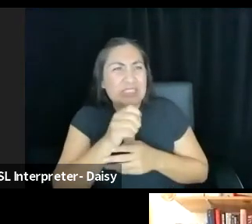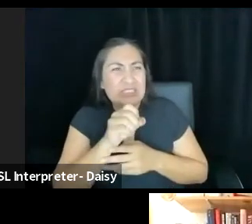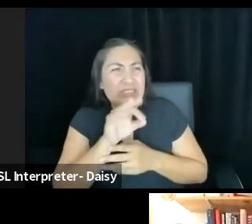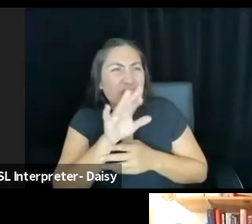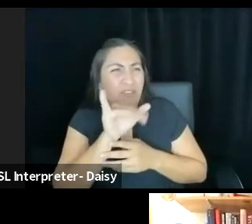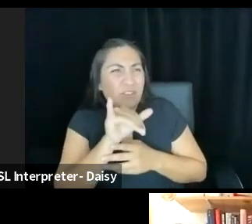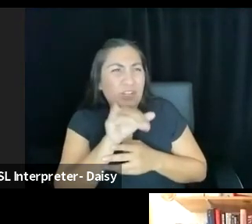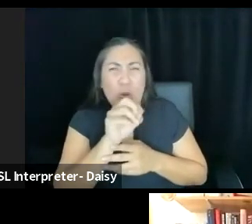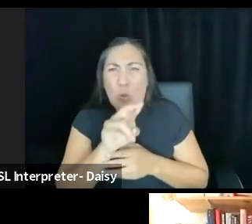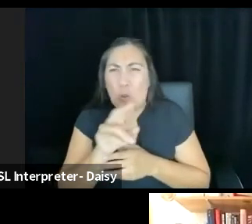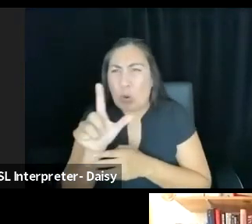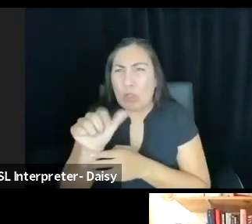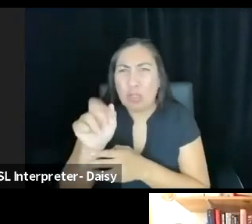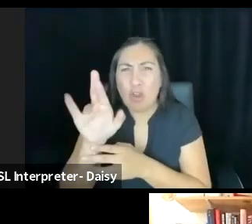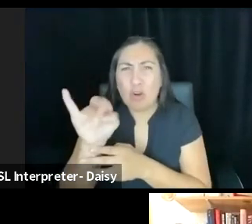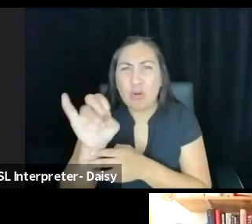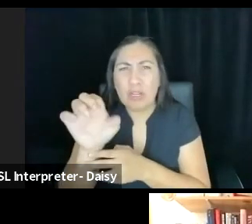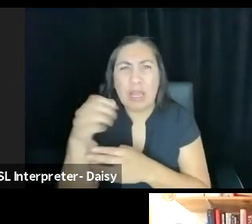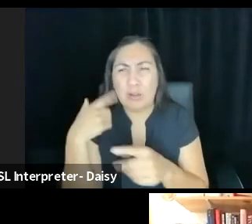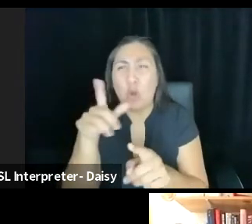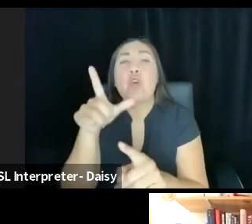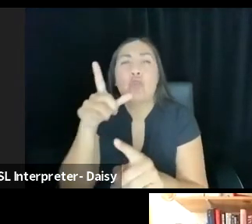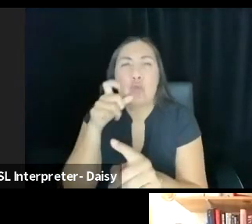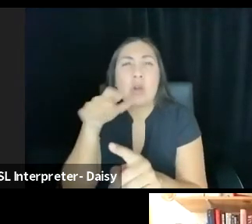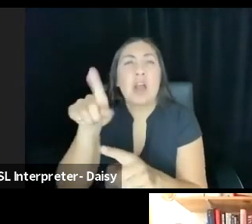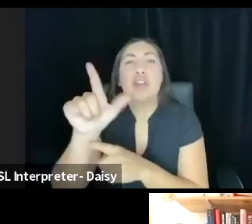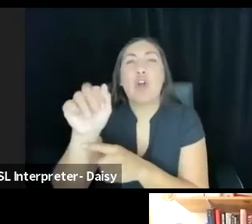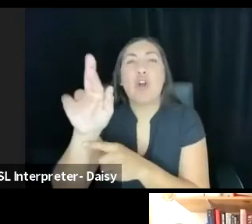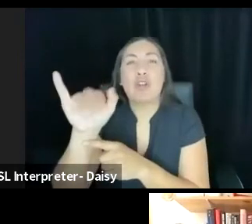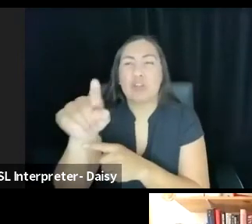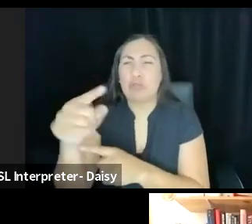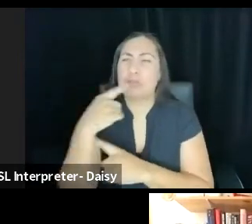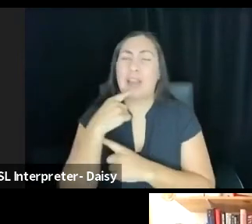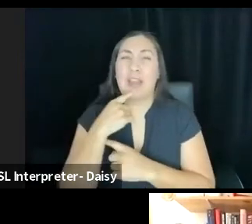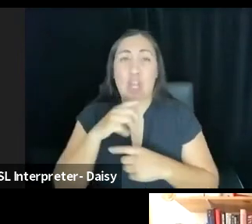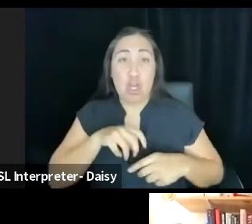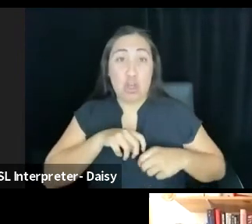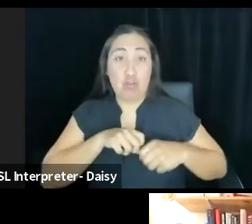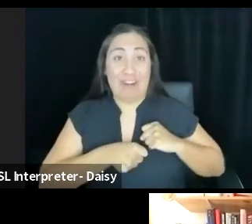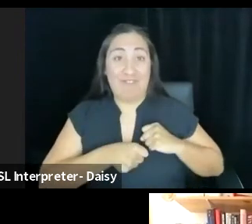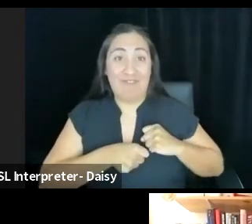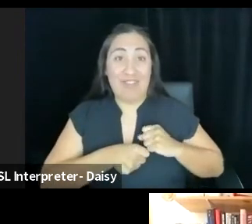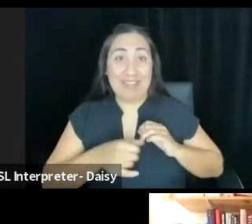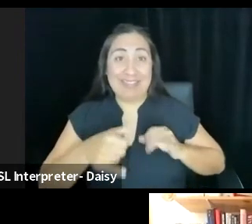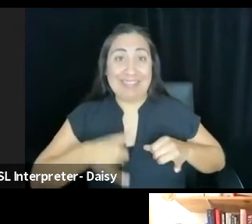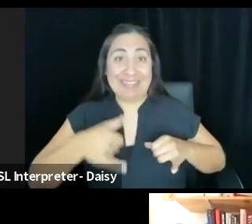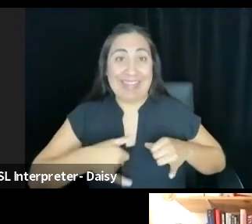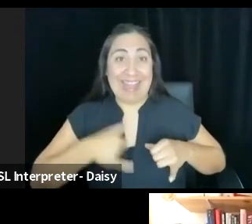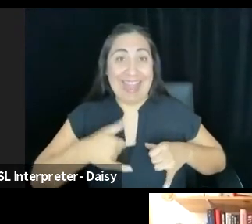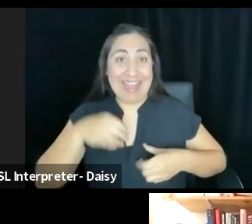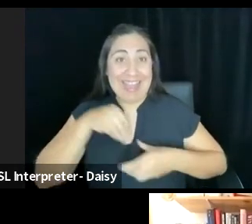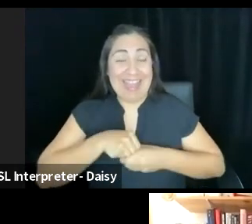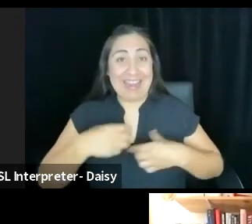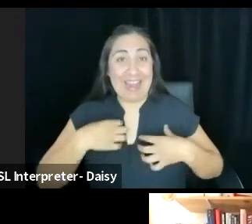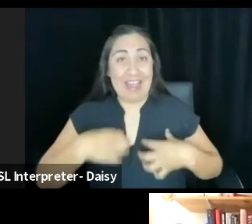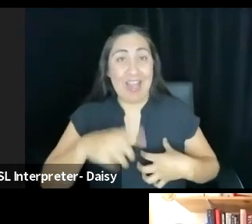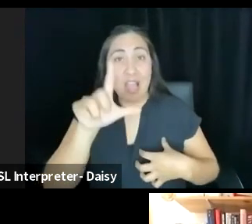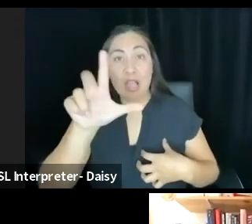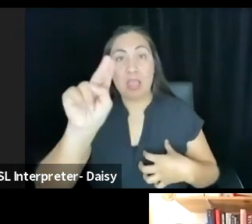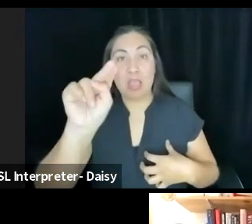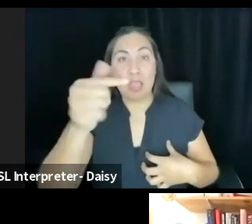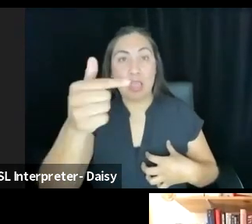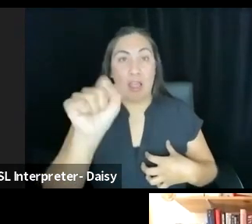it was Laurie that you said the thing of like grief lives in the lungs. And it seems not a coincidence to me,